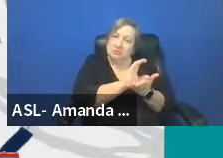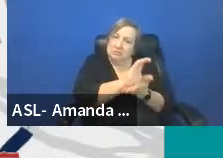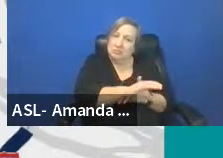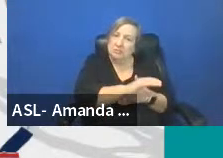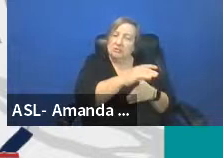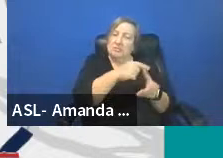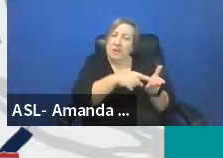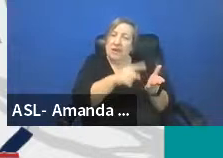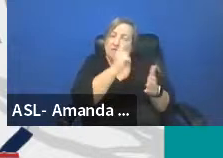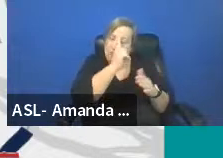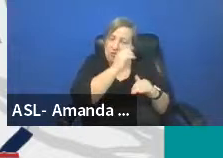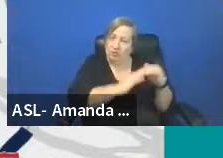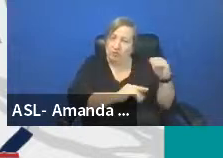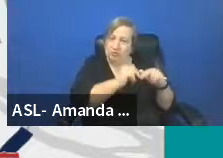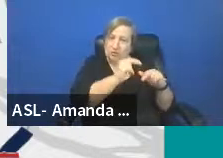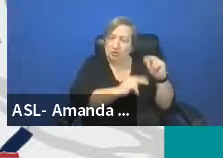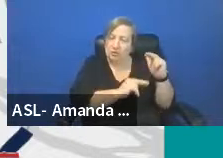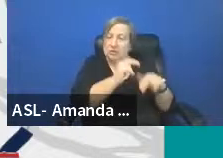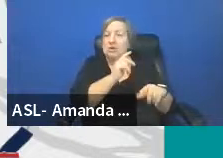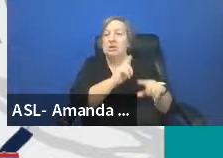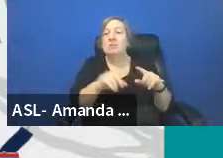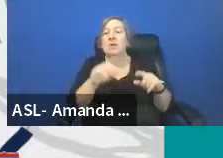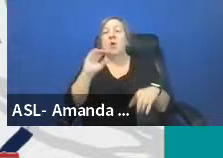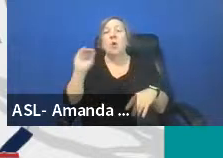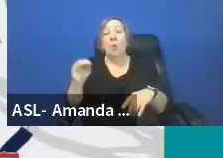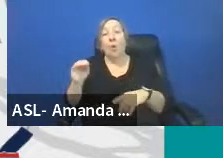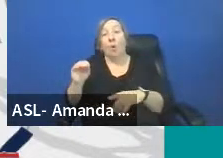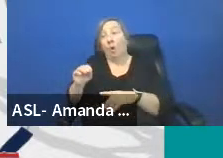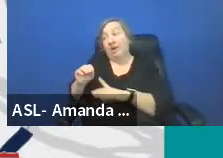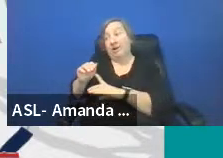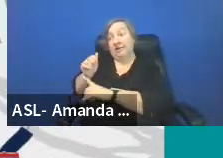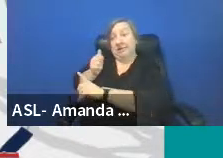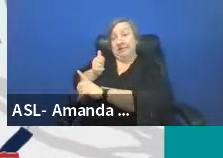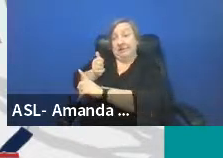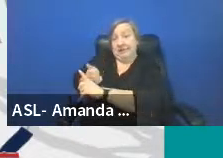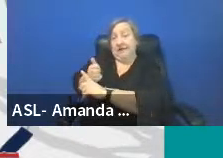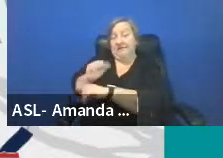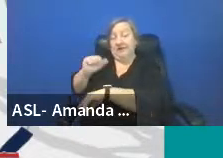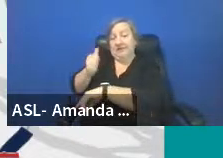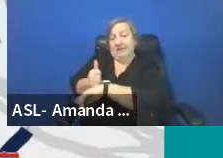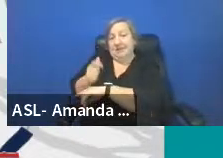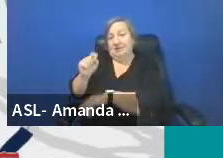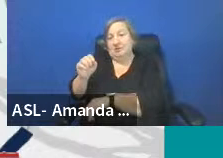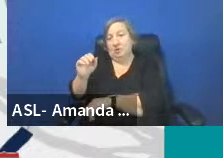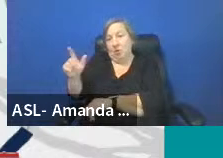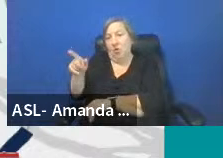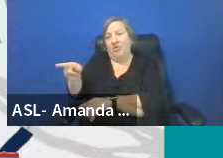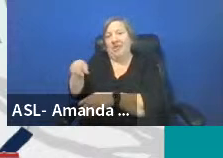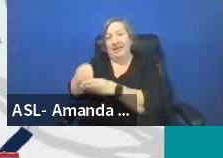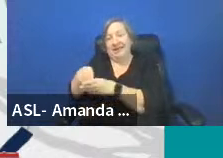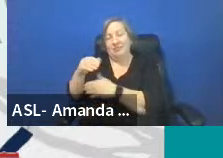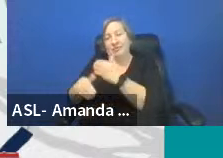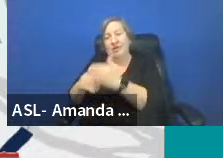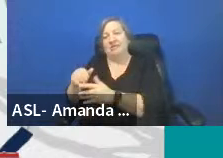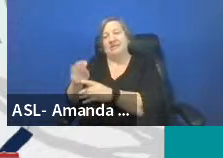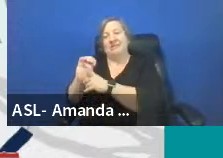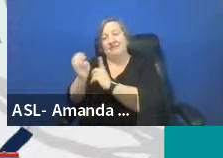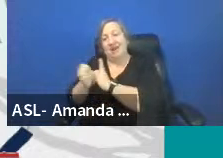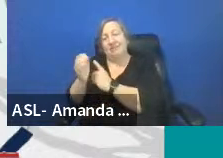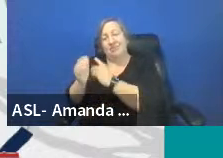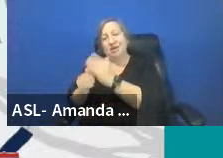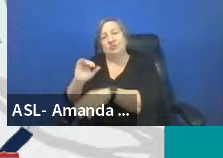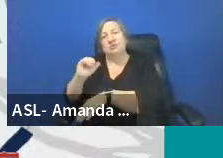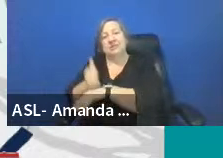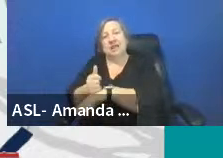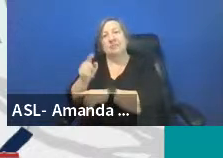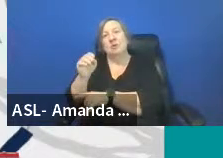But Oregon is implementing tolls. They're in the process, like the environmental process for implementing tolls